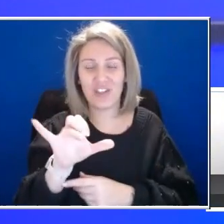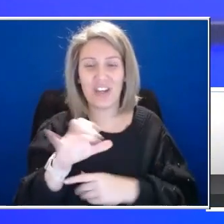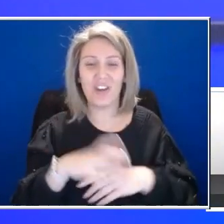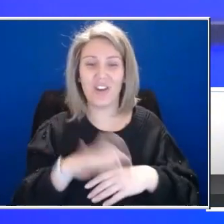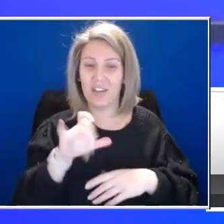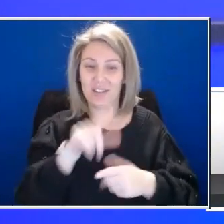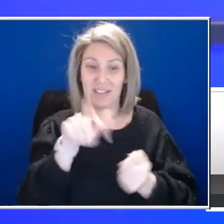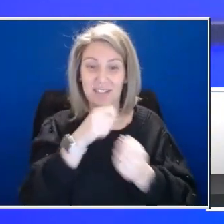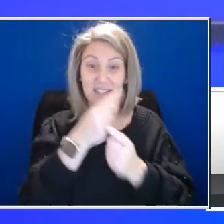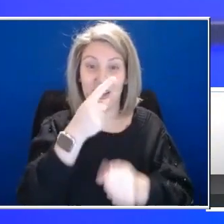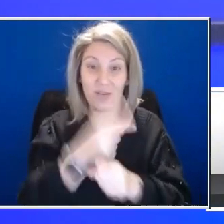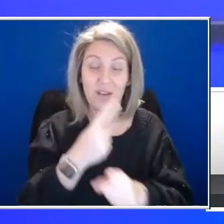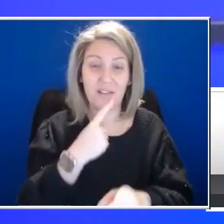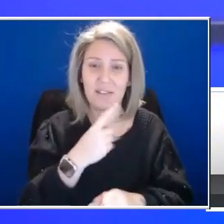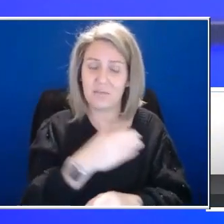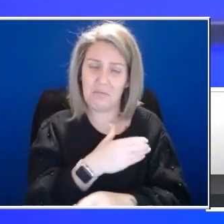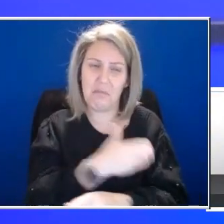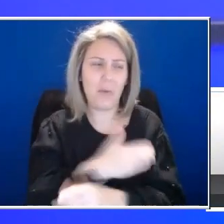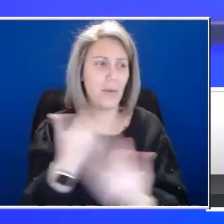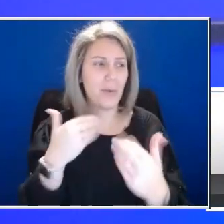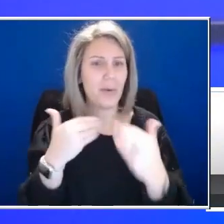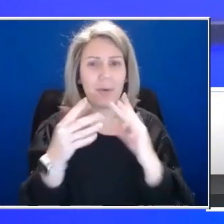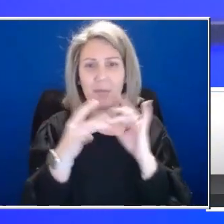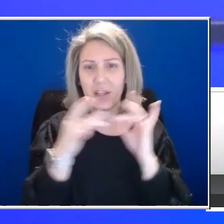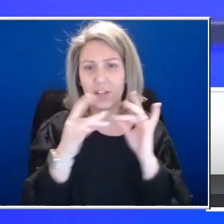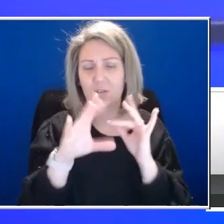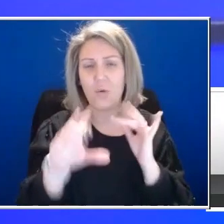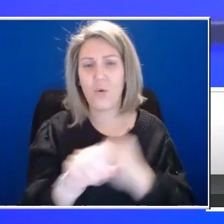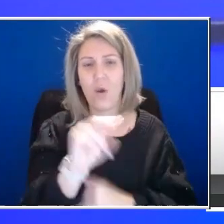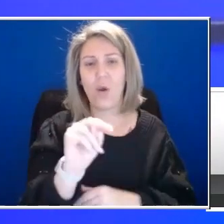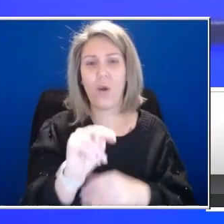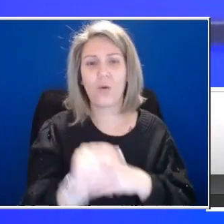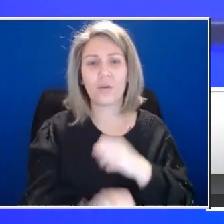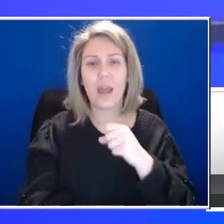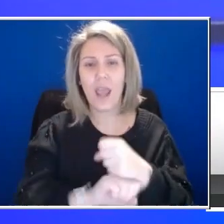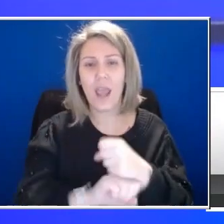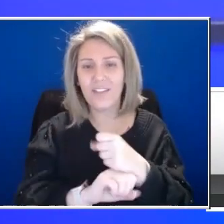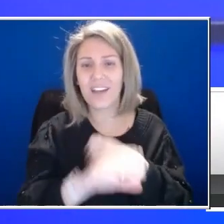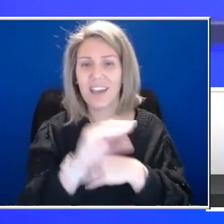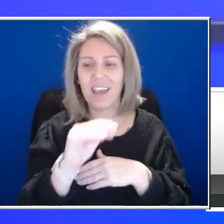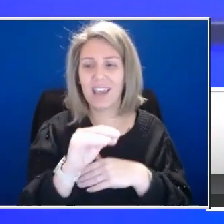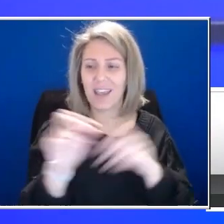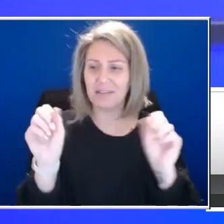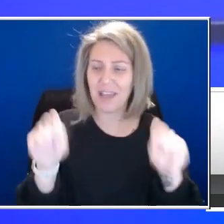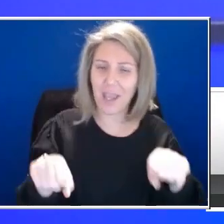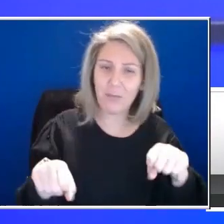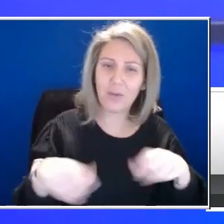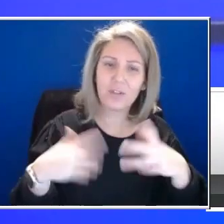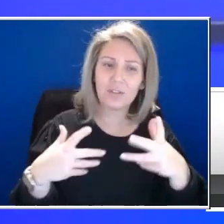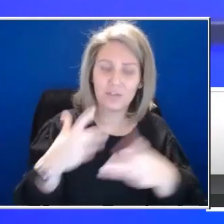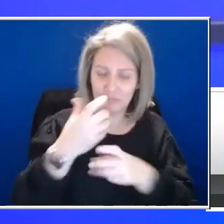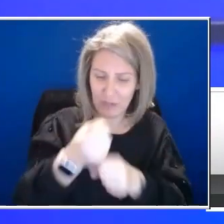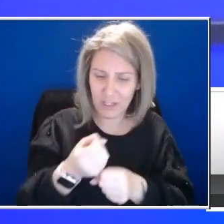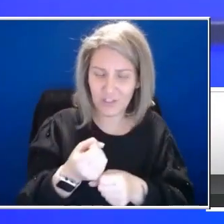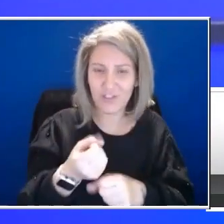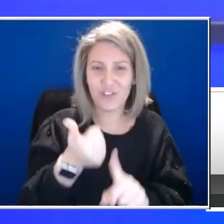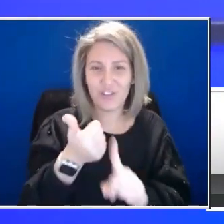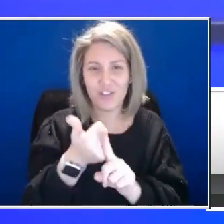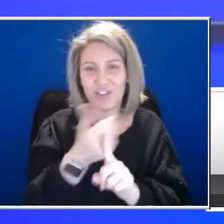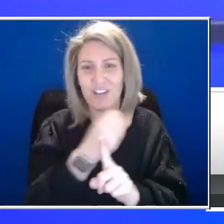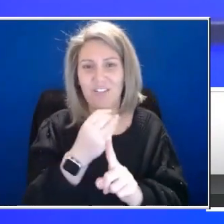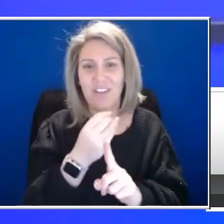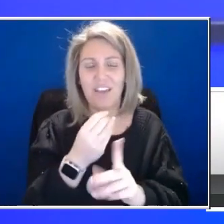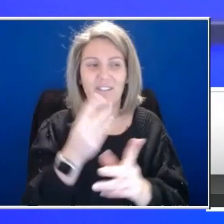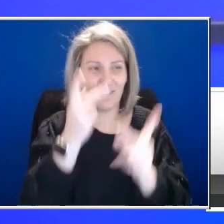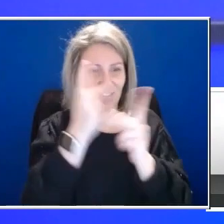It's a very powerful message about being your own advocate and being able to trust yourself and look in the right directions,